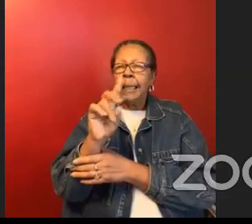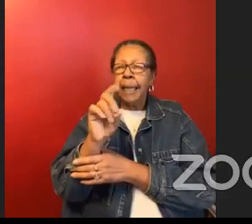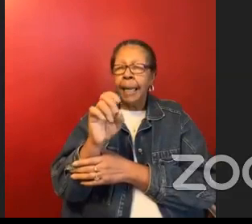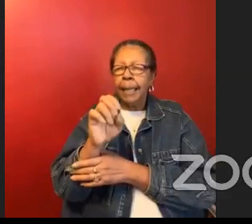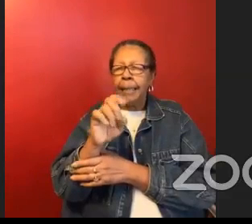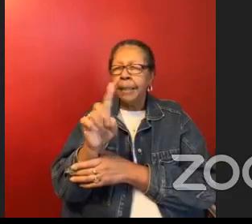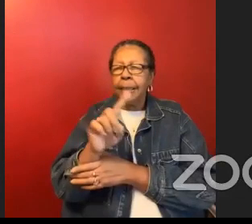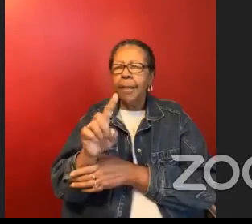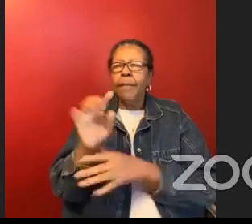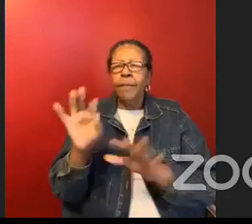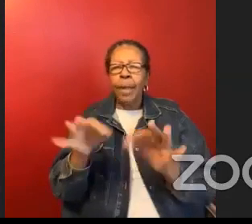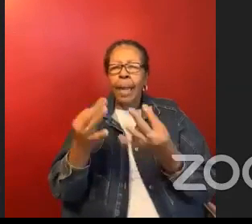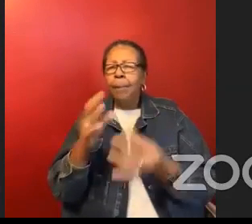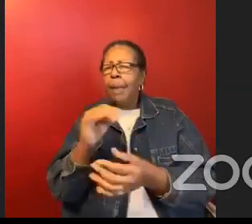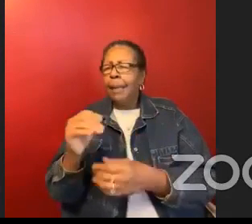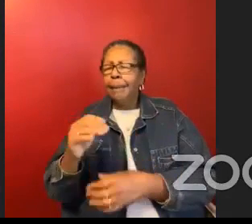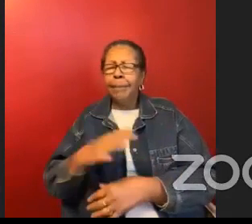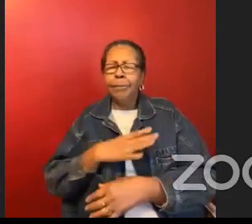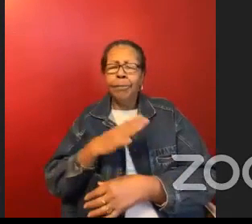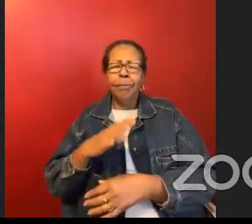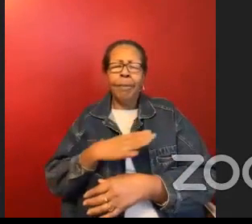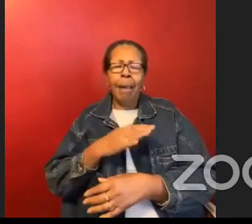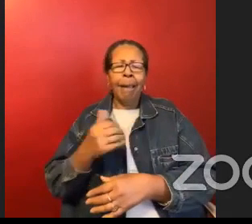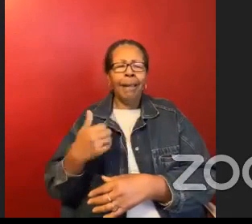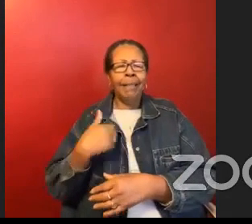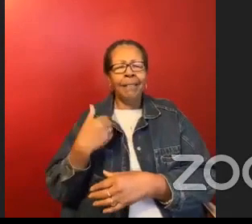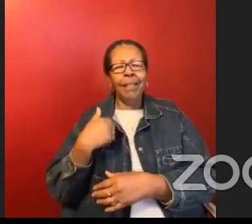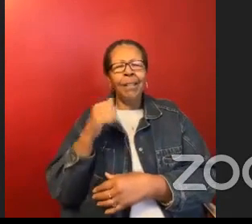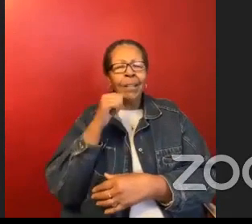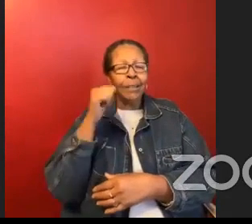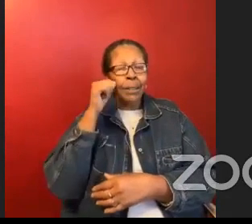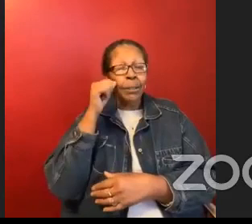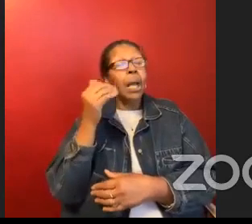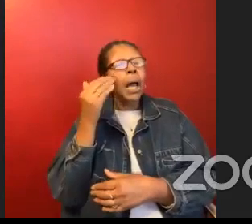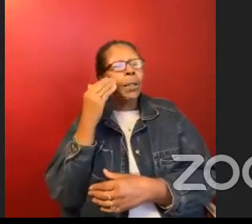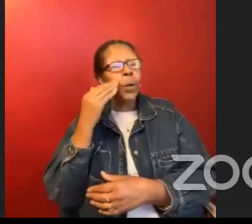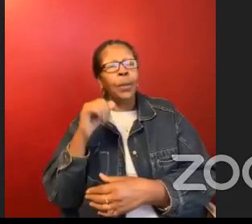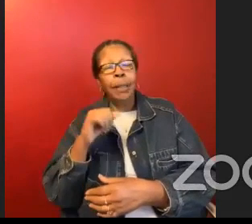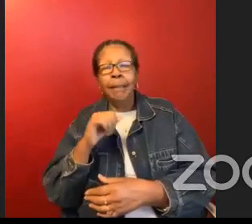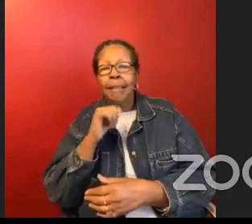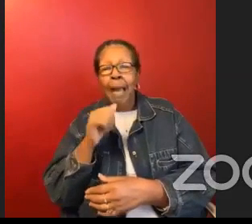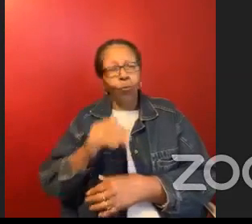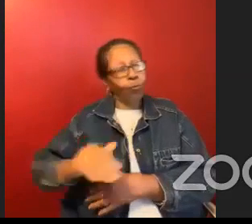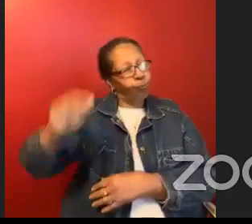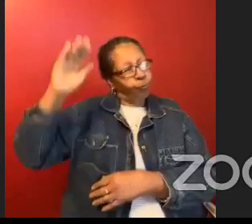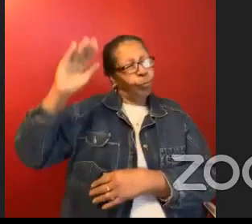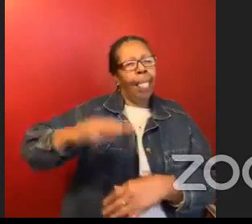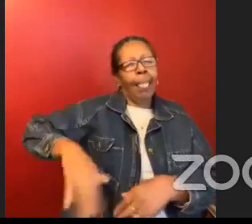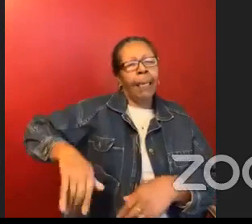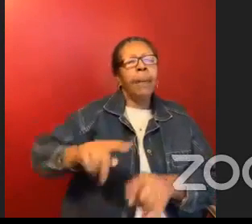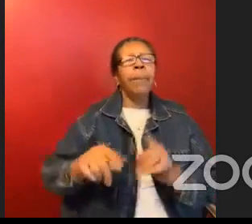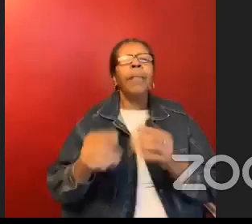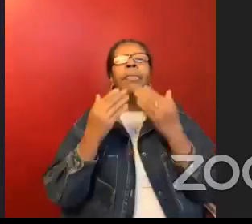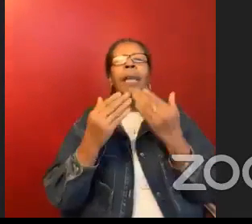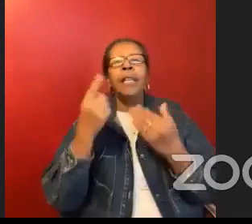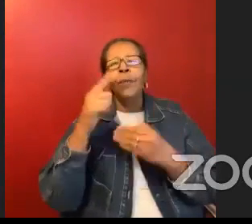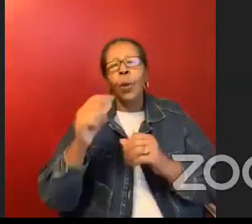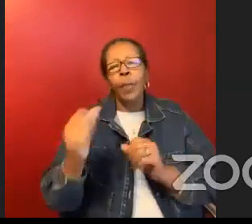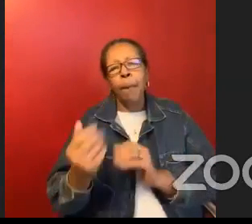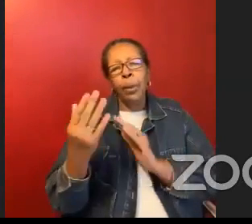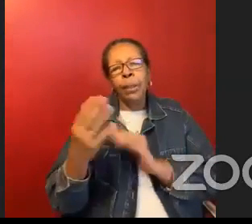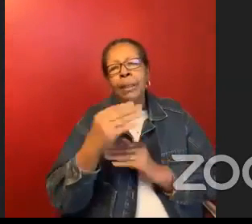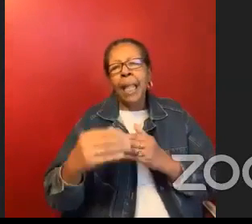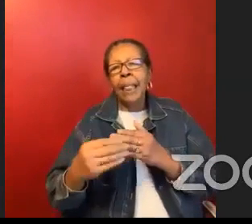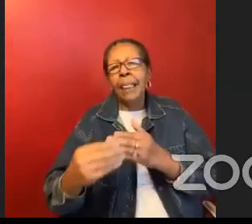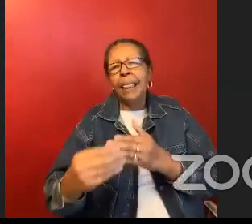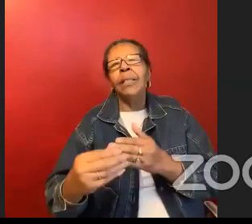young adults, Lord God. I know they're not adults yet, but they're growing into adulthood. We thank you for their leadership and for their presence in the church.